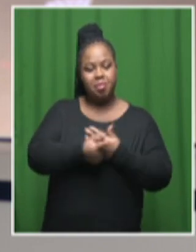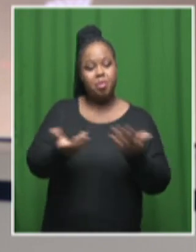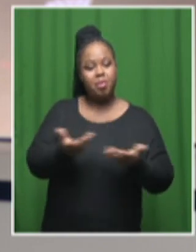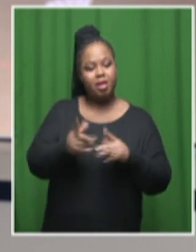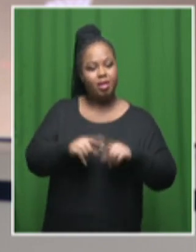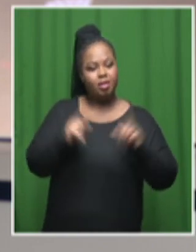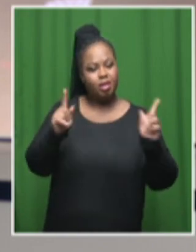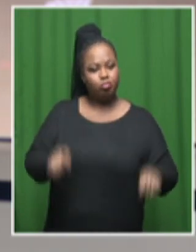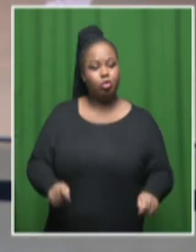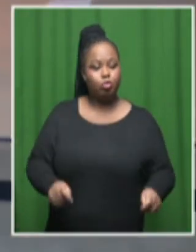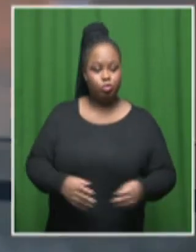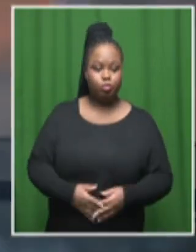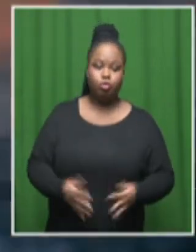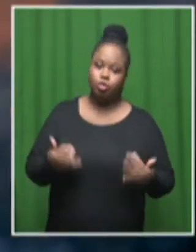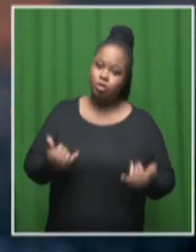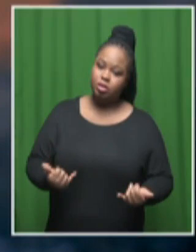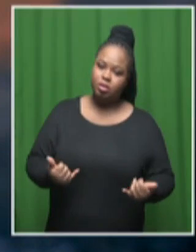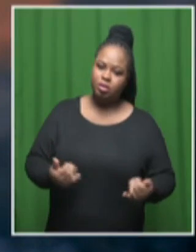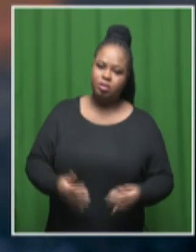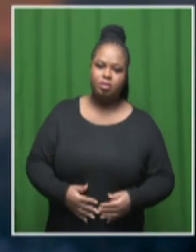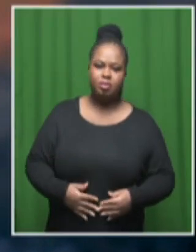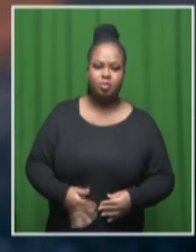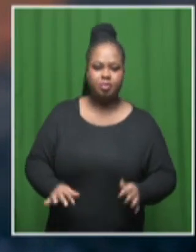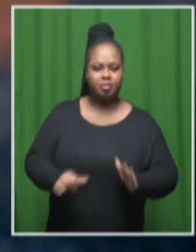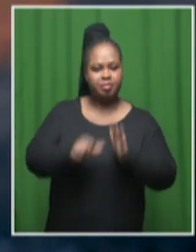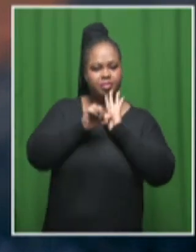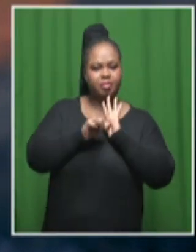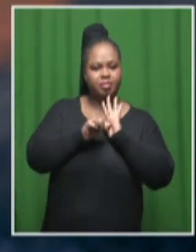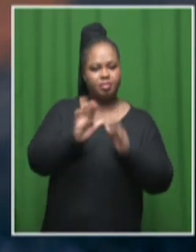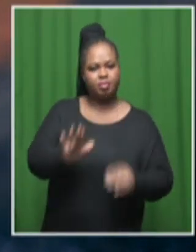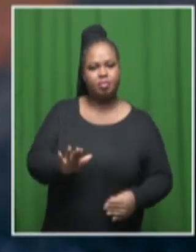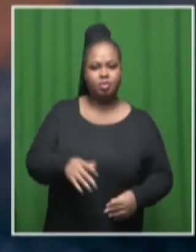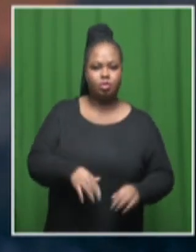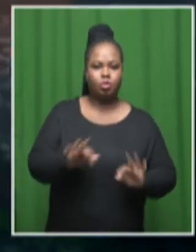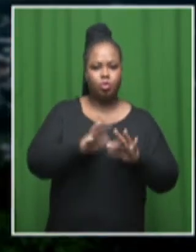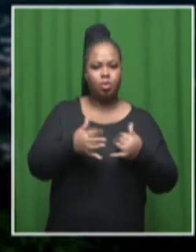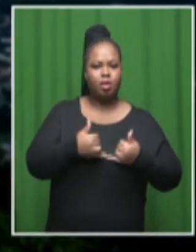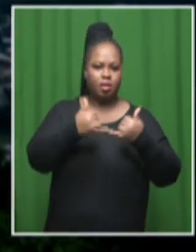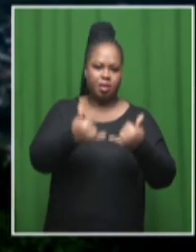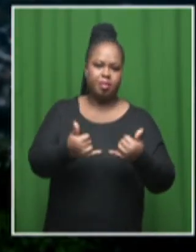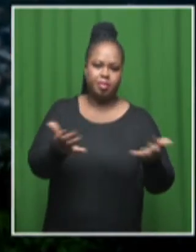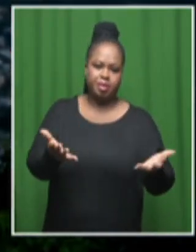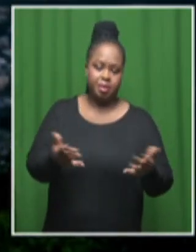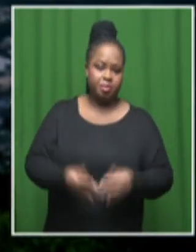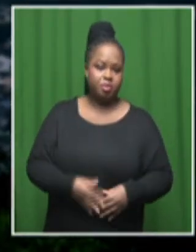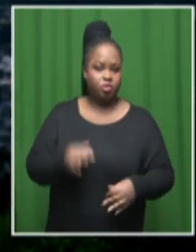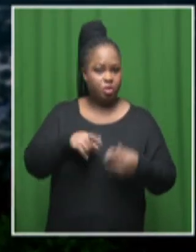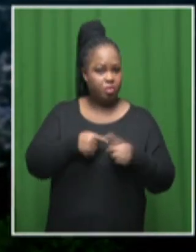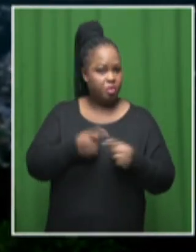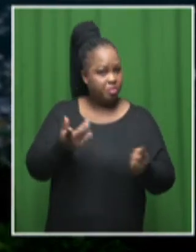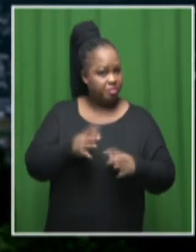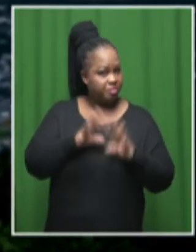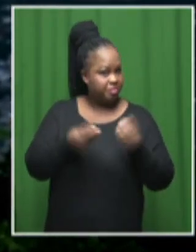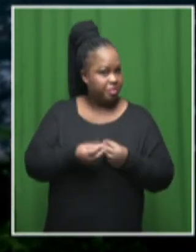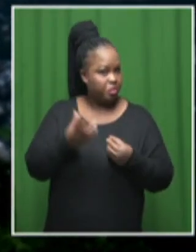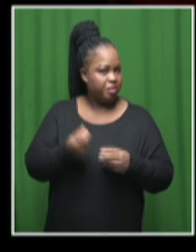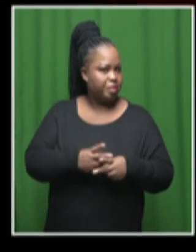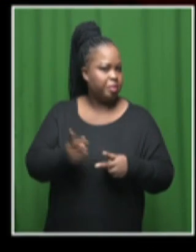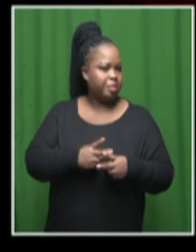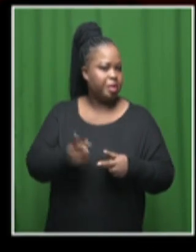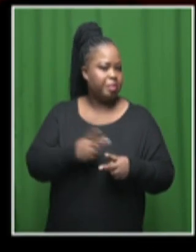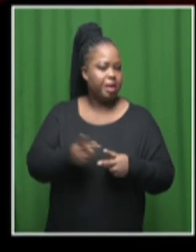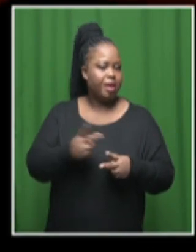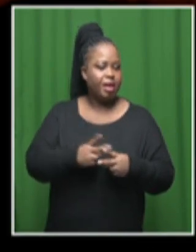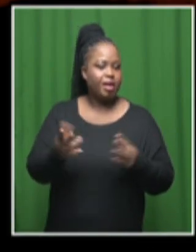Cape Town. Today we unveil another important aspect of the upcoming World Cup, and we talk about what we have in terms of preparations for